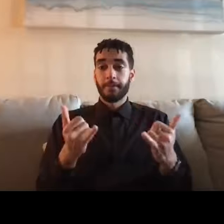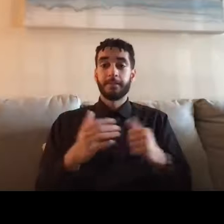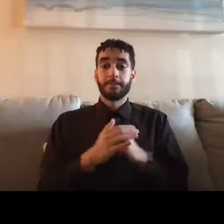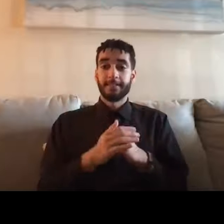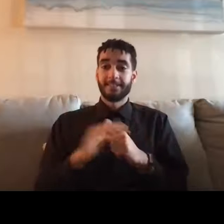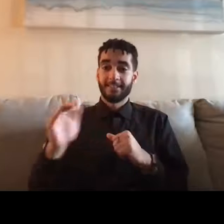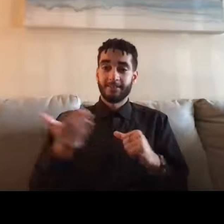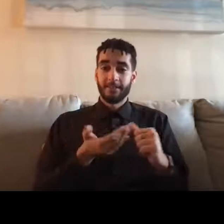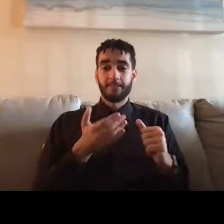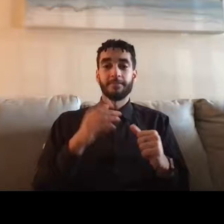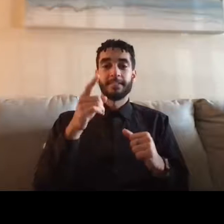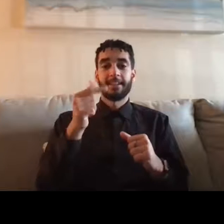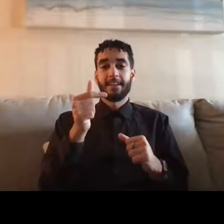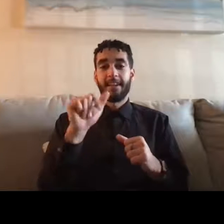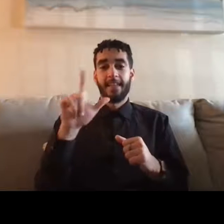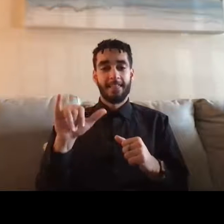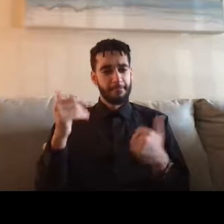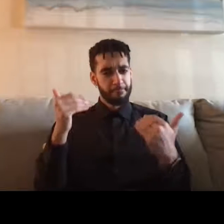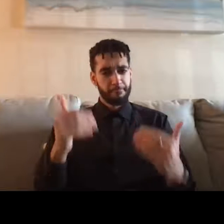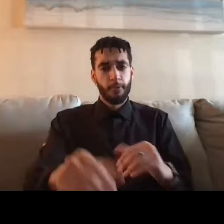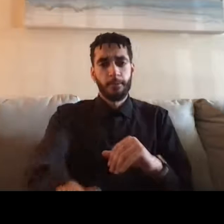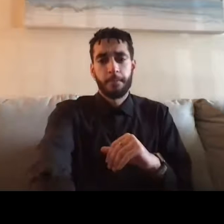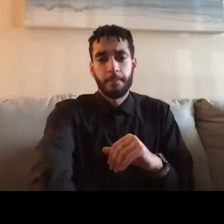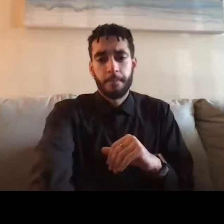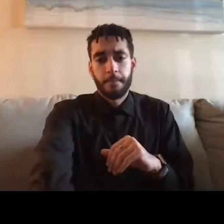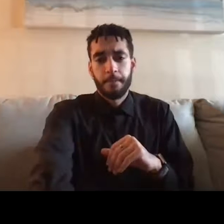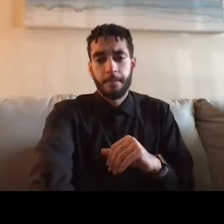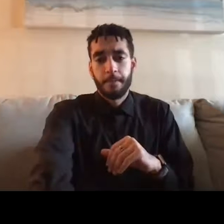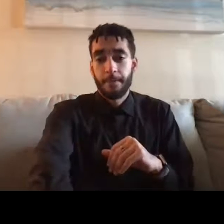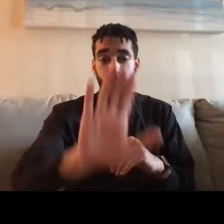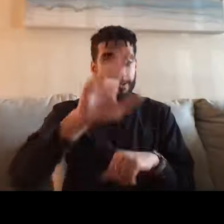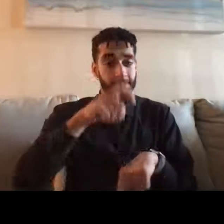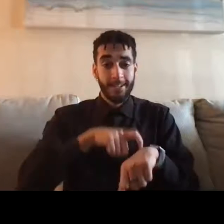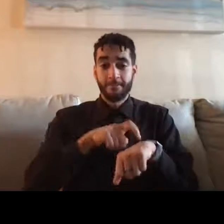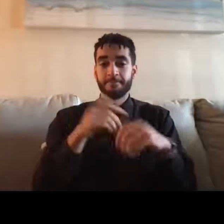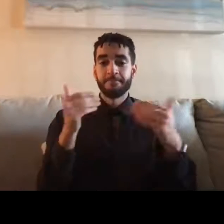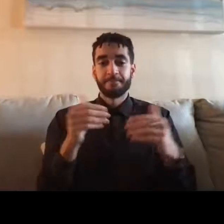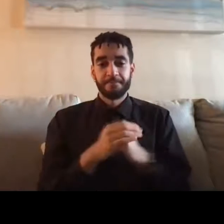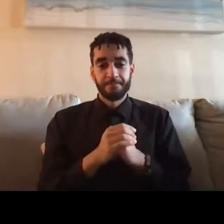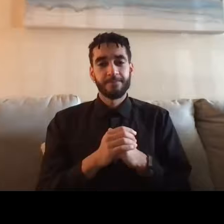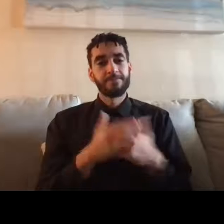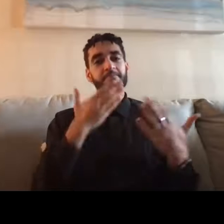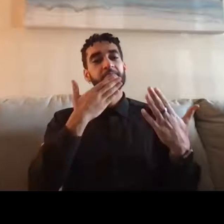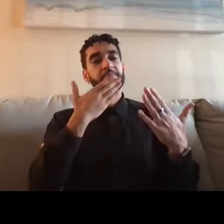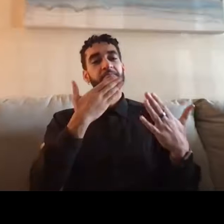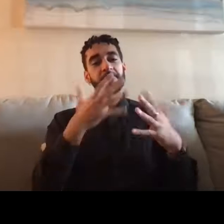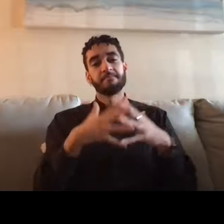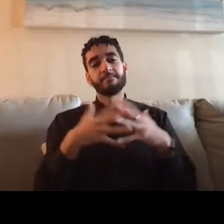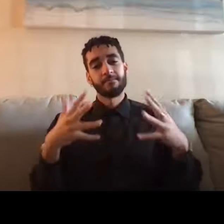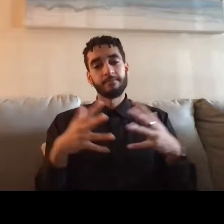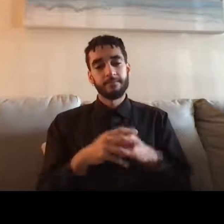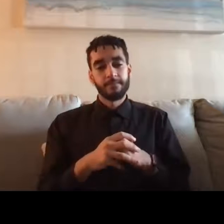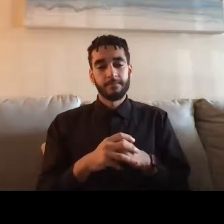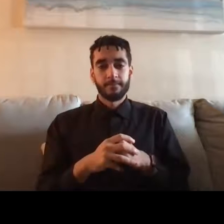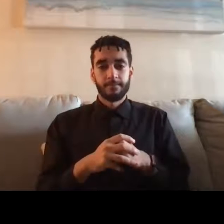so Secretary Galy, please go ahead and, you know, this is your airtime. Sure. Well, thank you. And